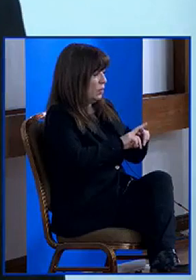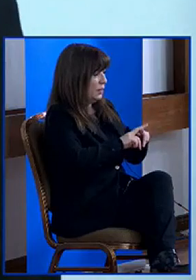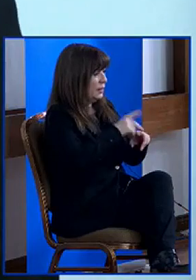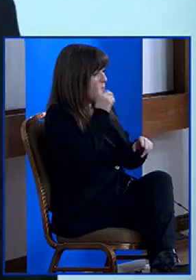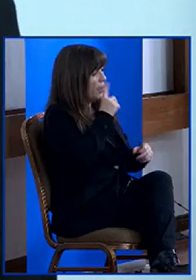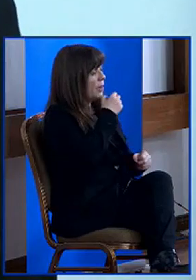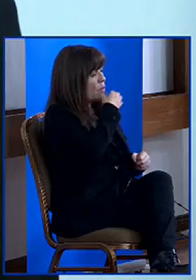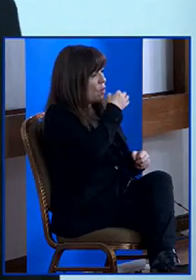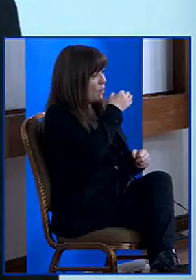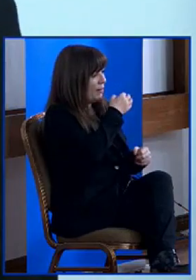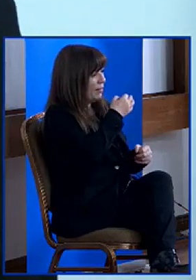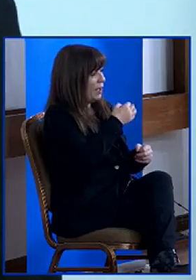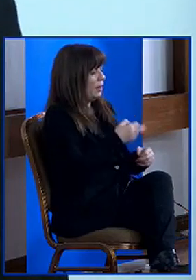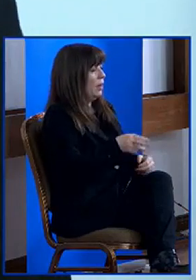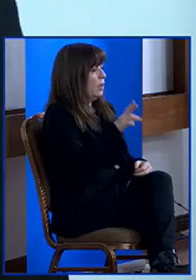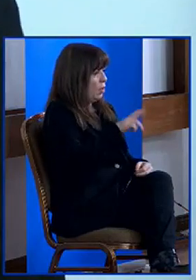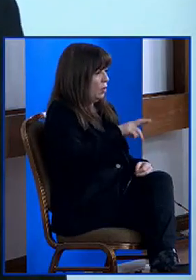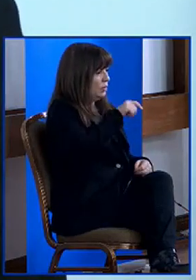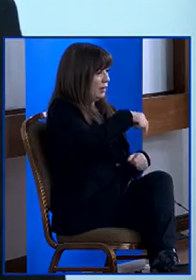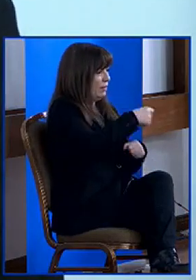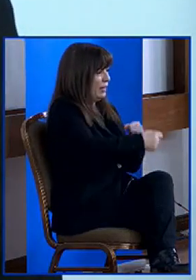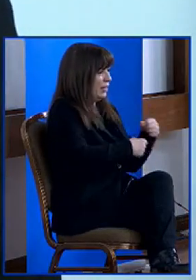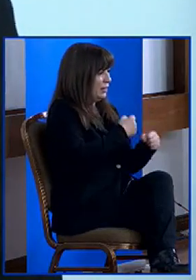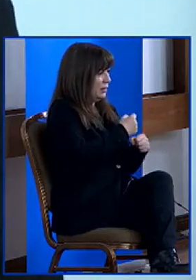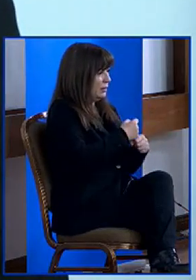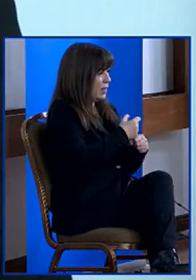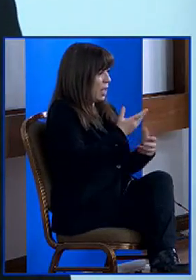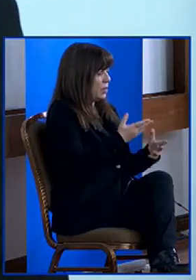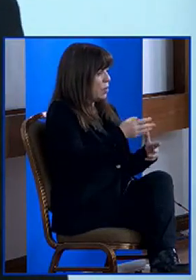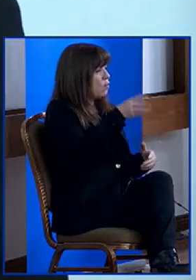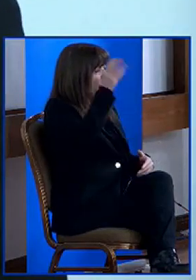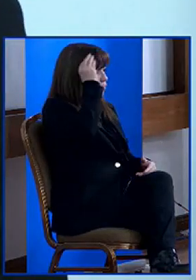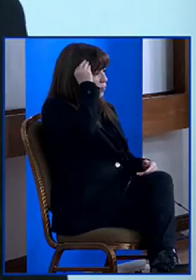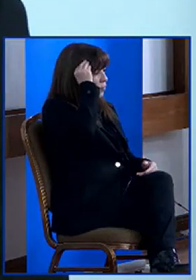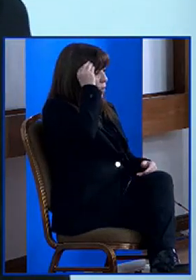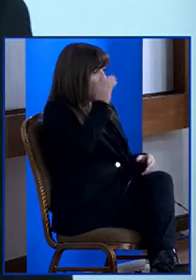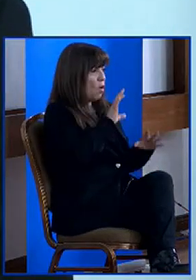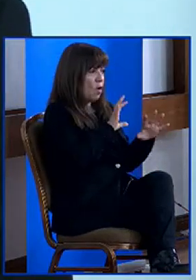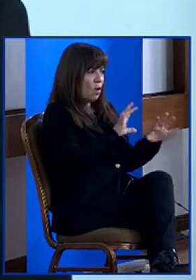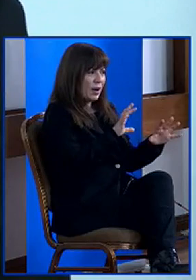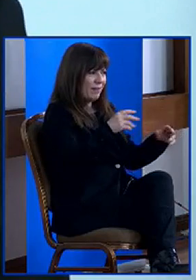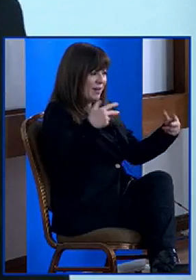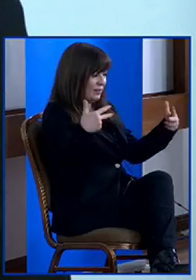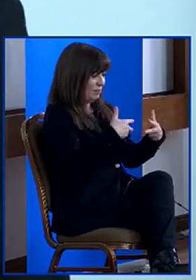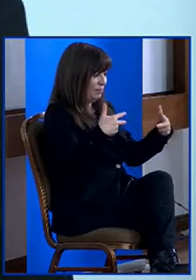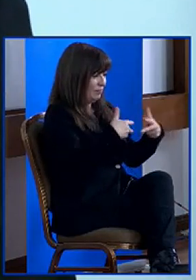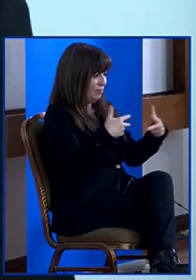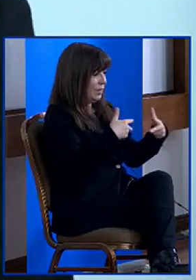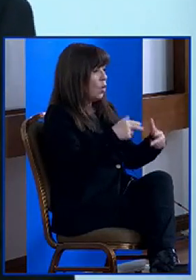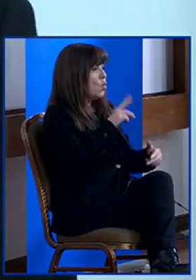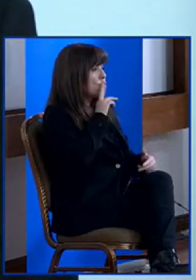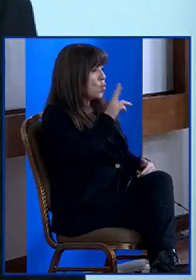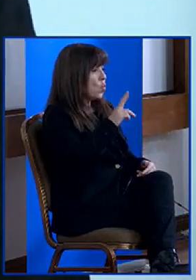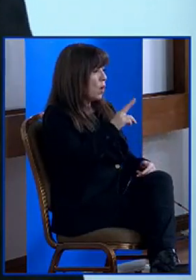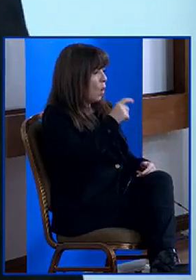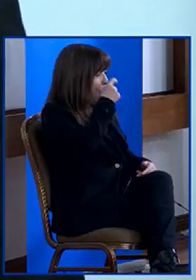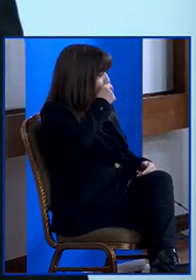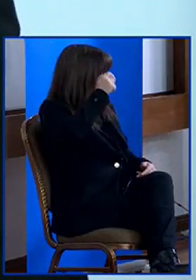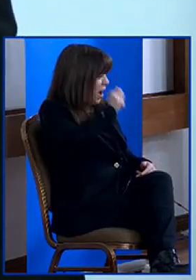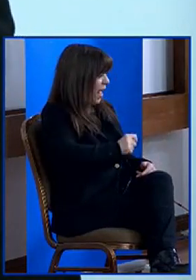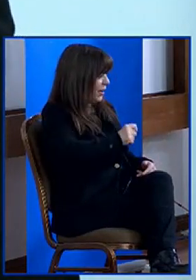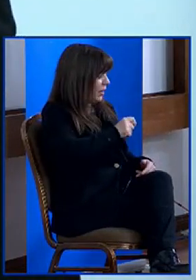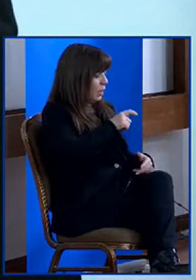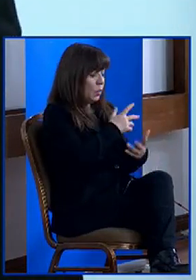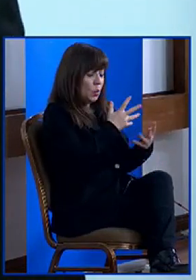Russia is waging in the Ukraine, and in the last 12 months, this has had a bigger effect on our energy markets and our climate.